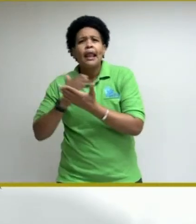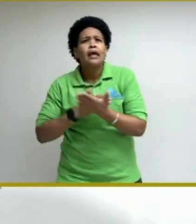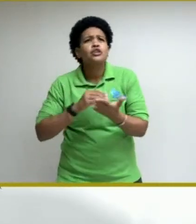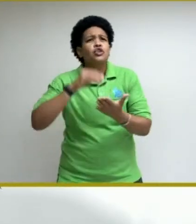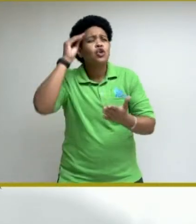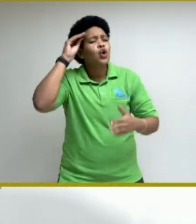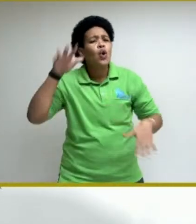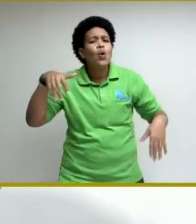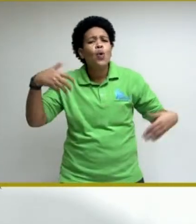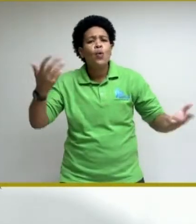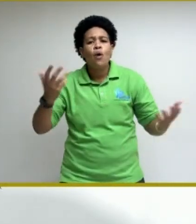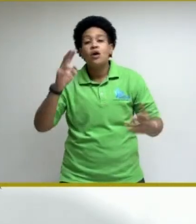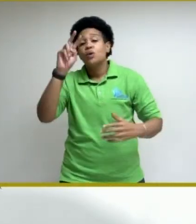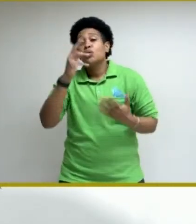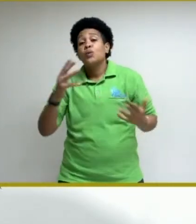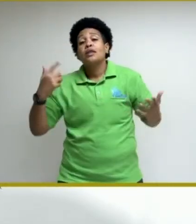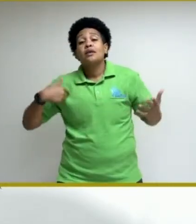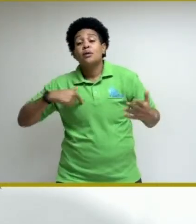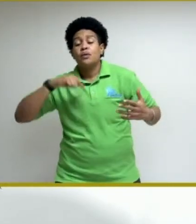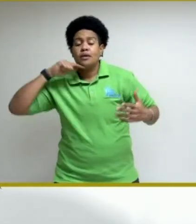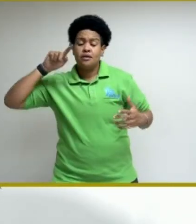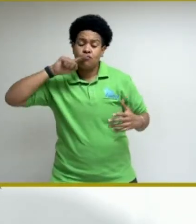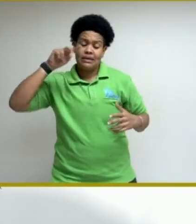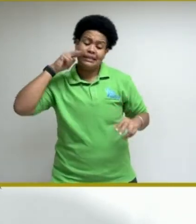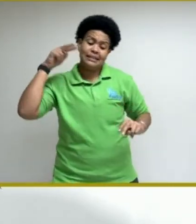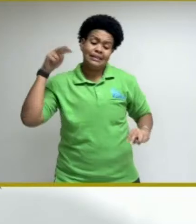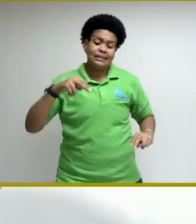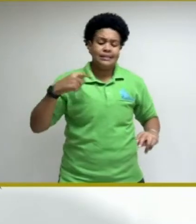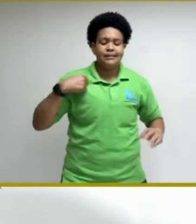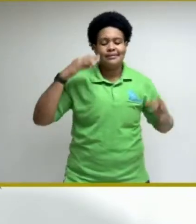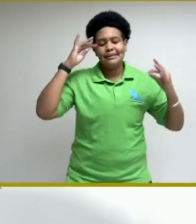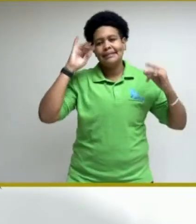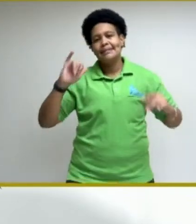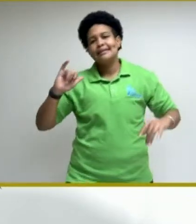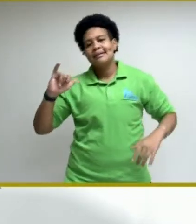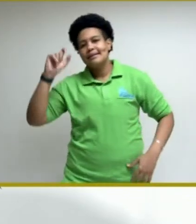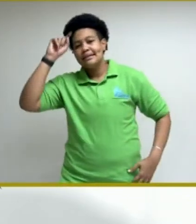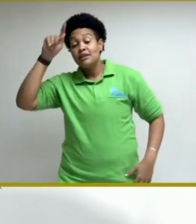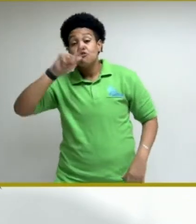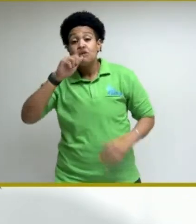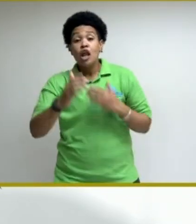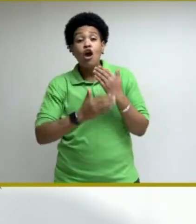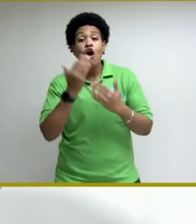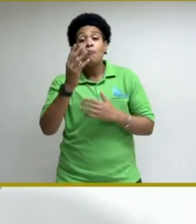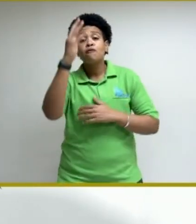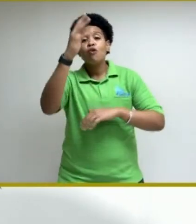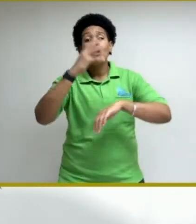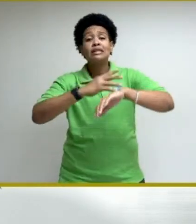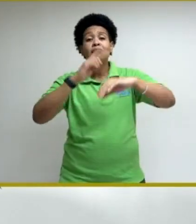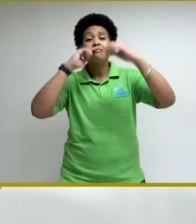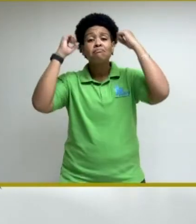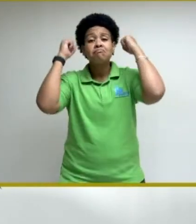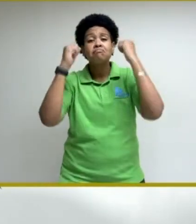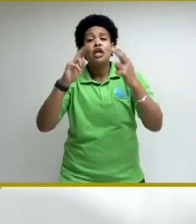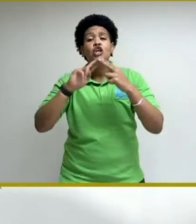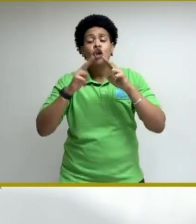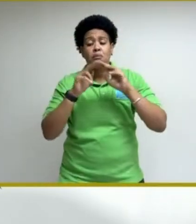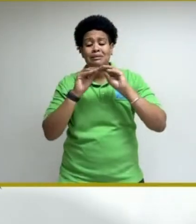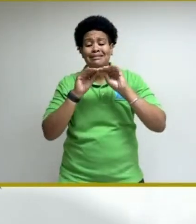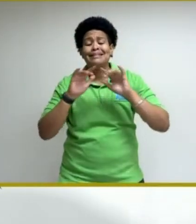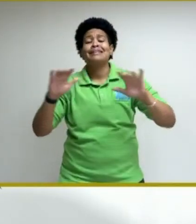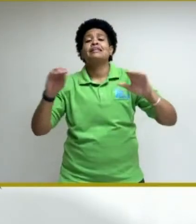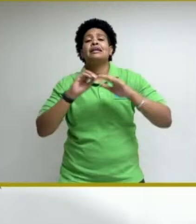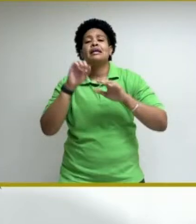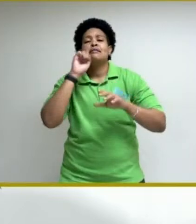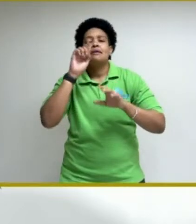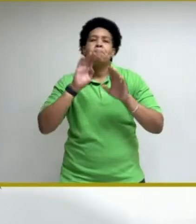things that we have discerned, and a few things we have seen, is that there were almost 4 times as many cases in the